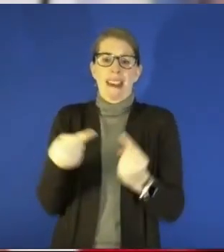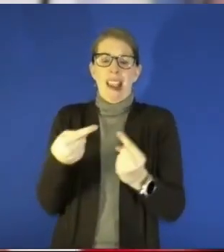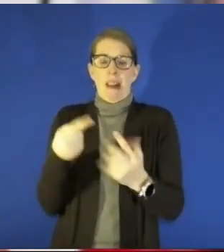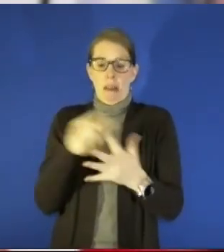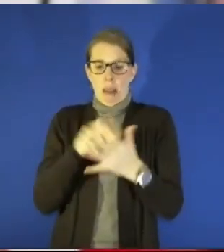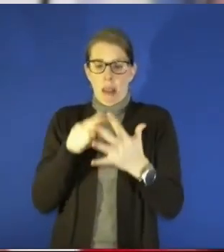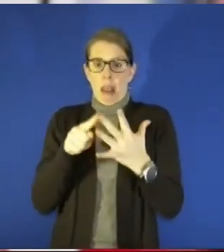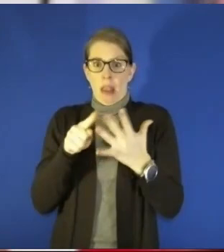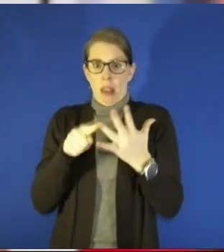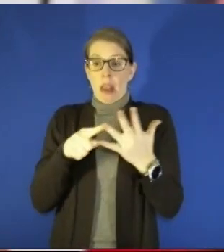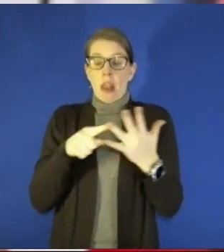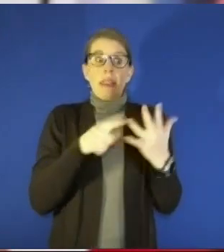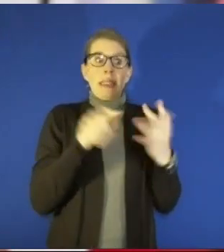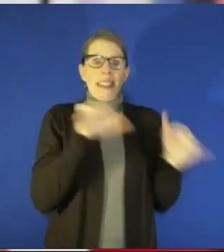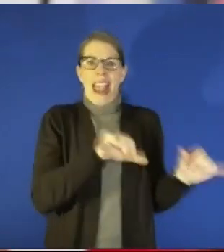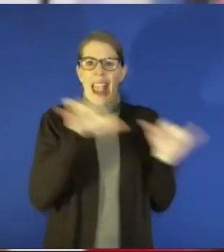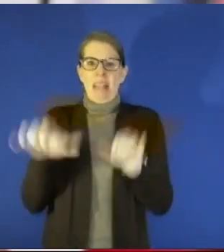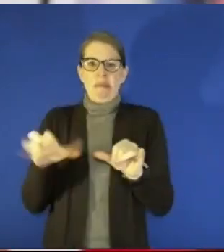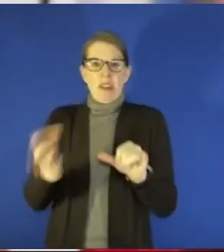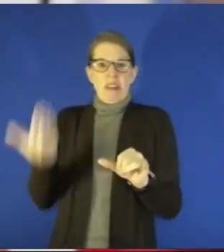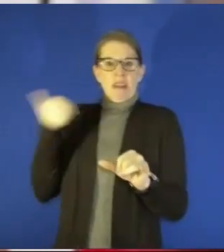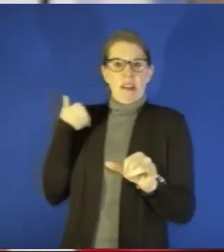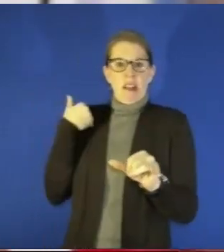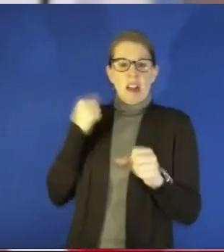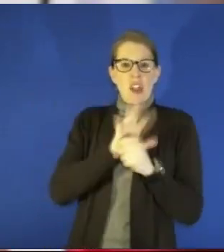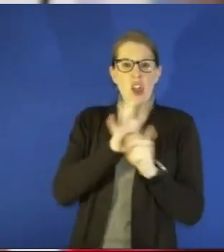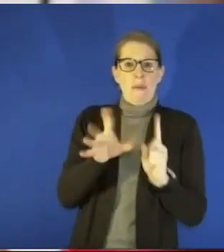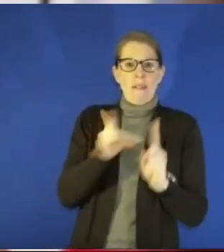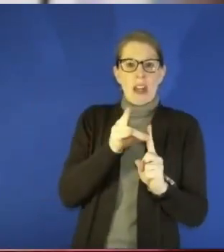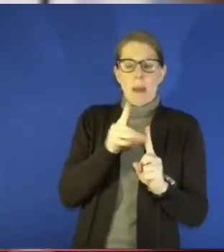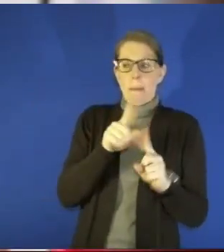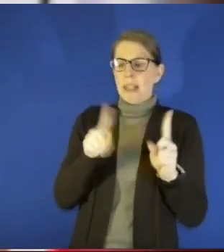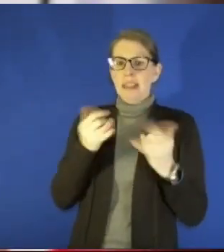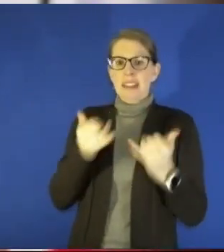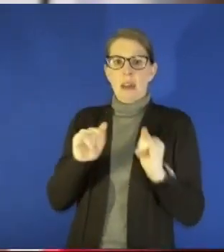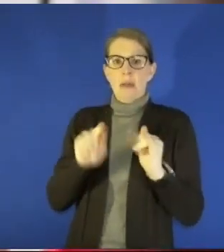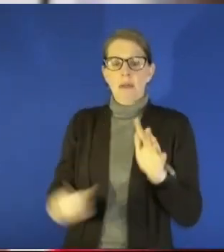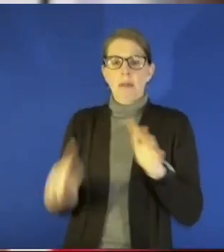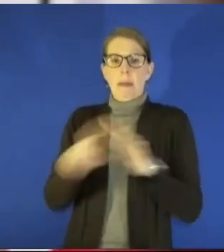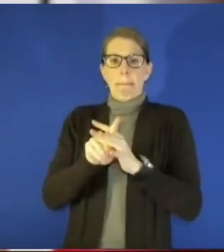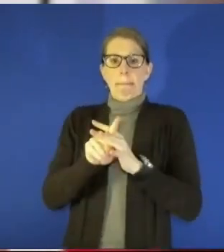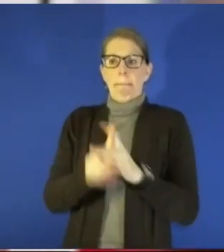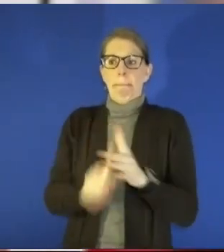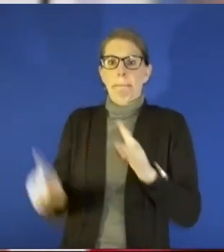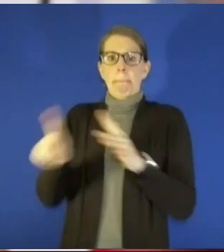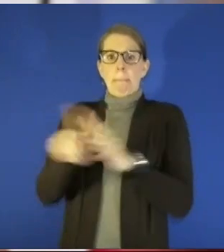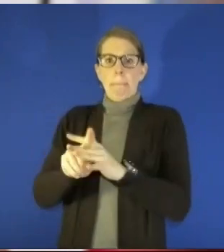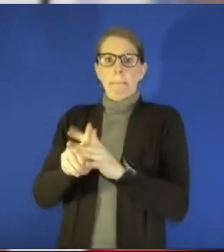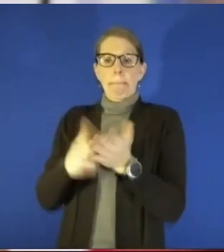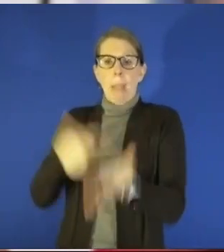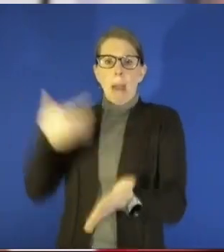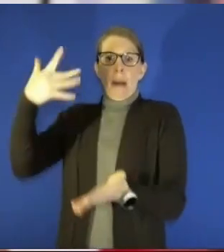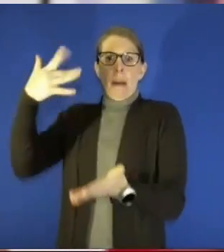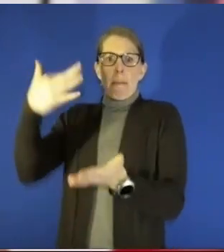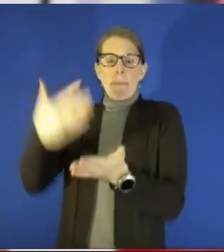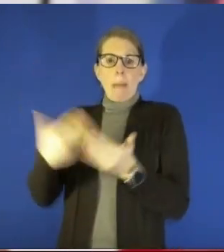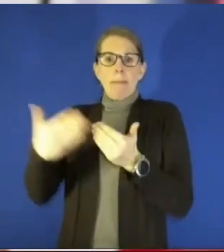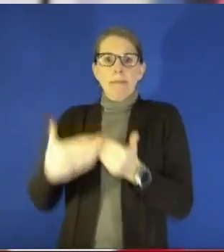when you had COVID, but then they still keep kind of periodically showing up